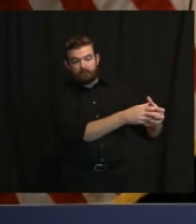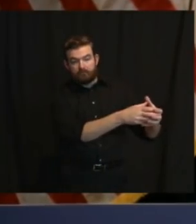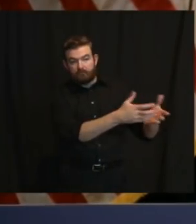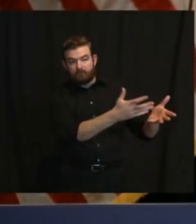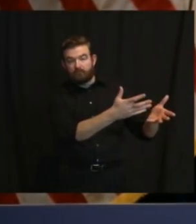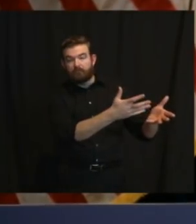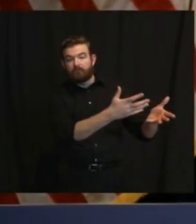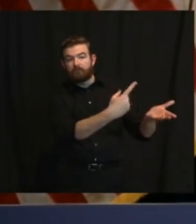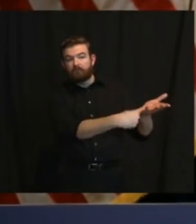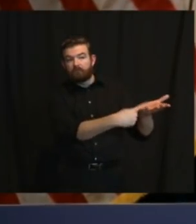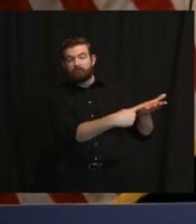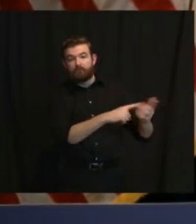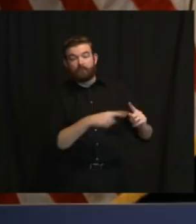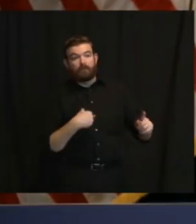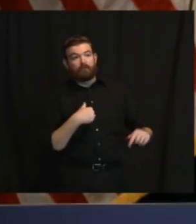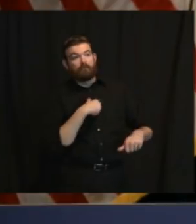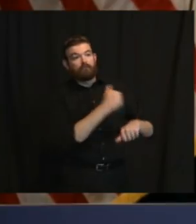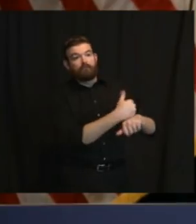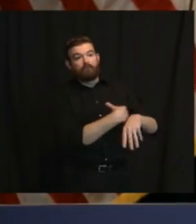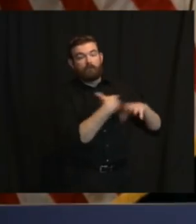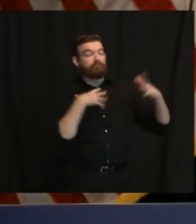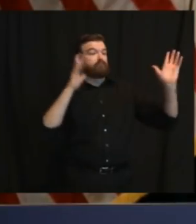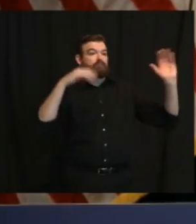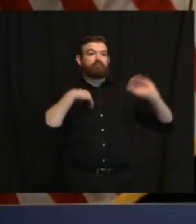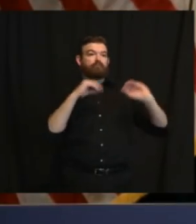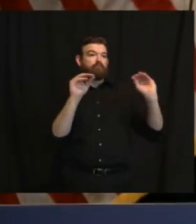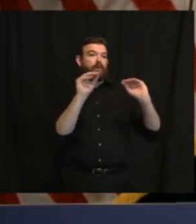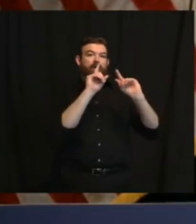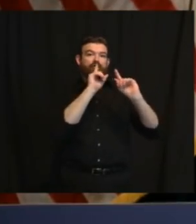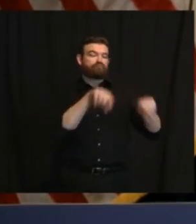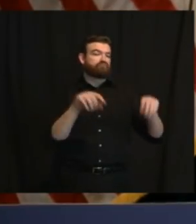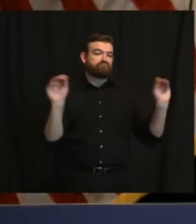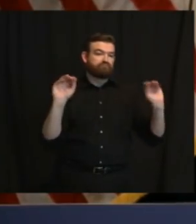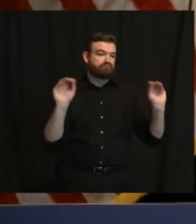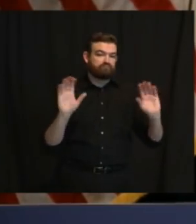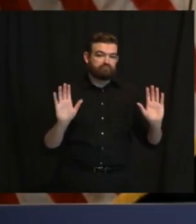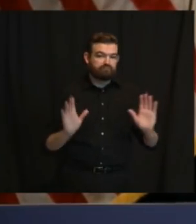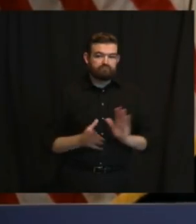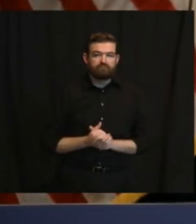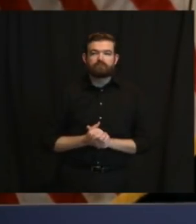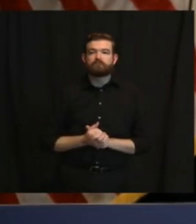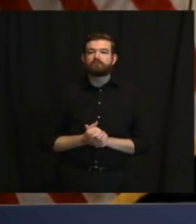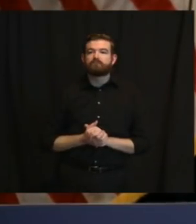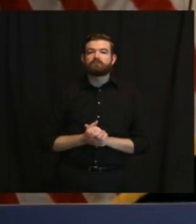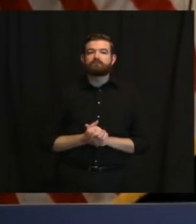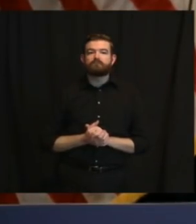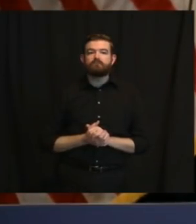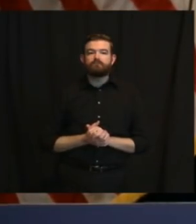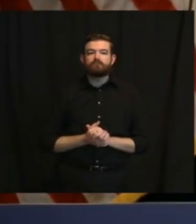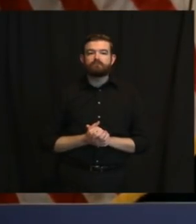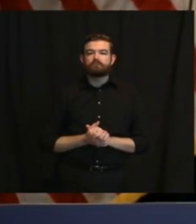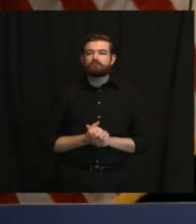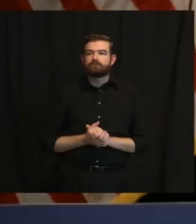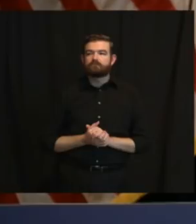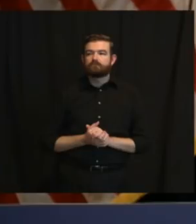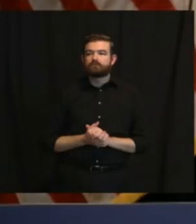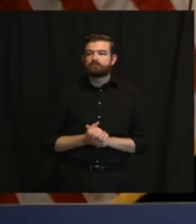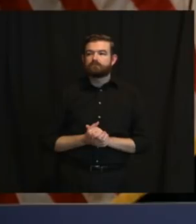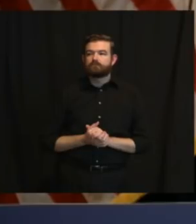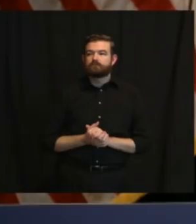or no comment on questions 2 and 3. Thank you. Sir, do you have something in the back? No, you're good? Can we come across? Thank